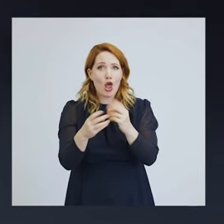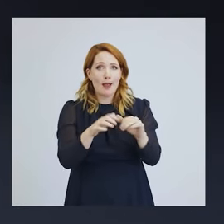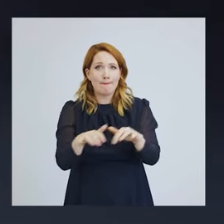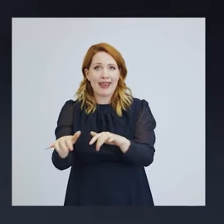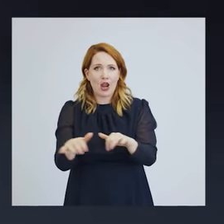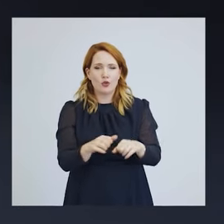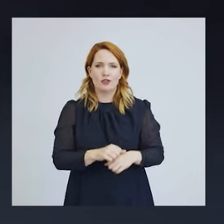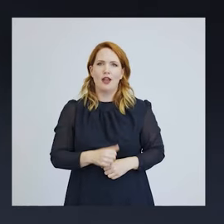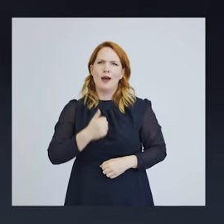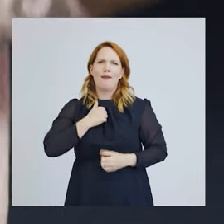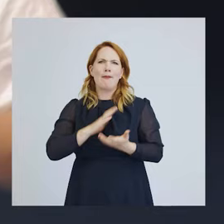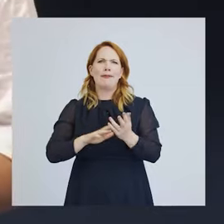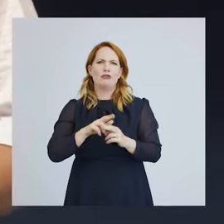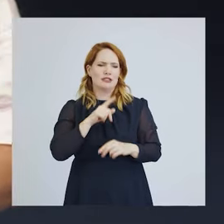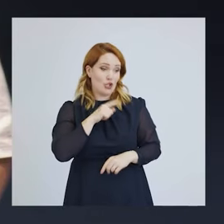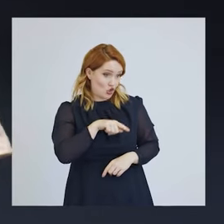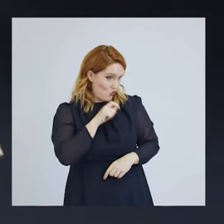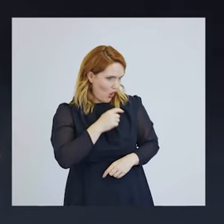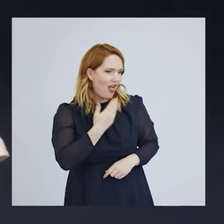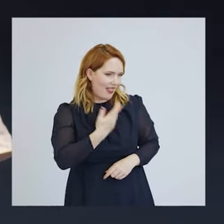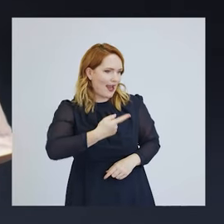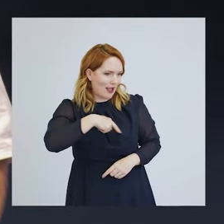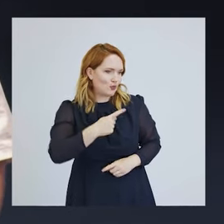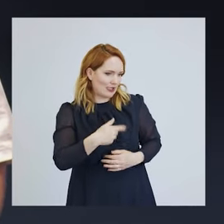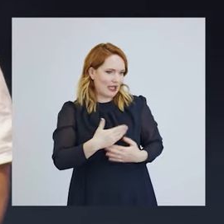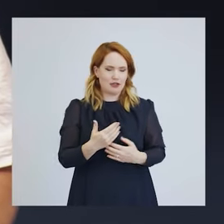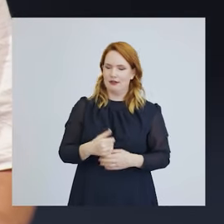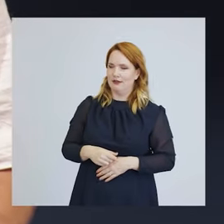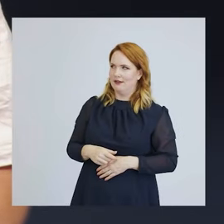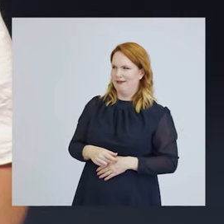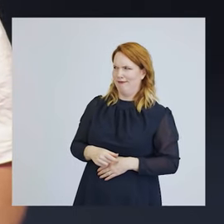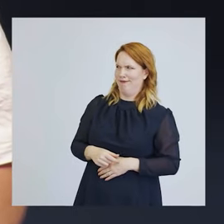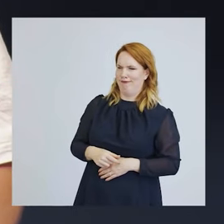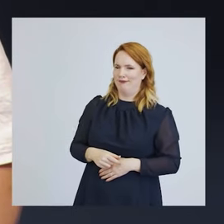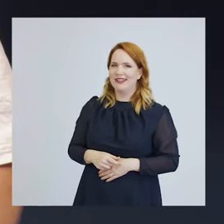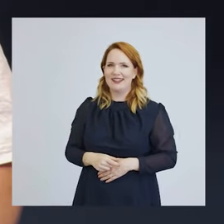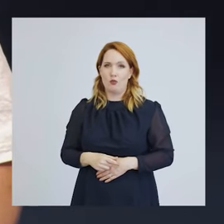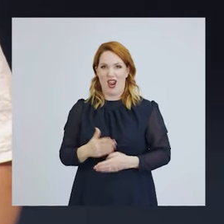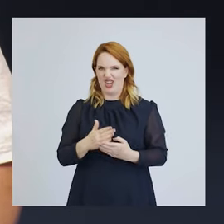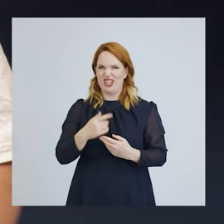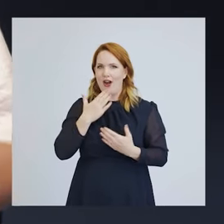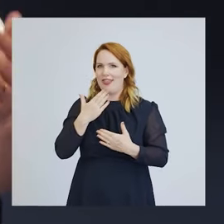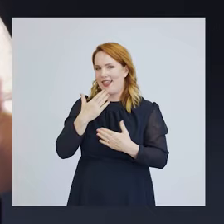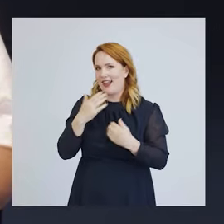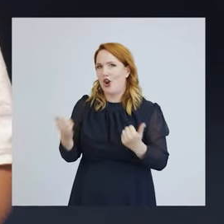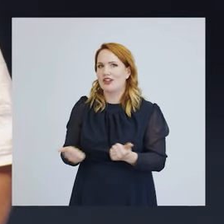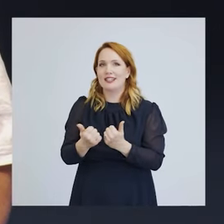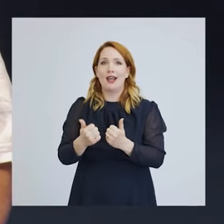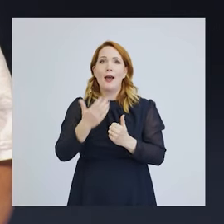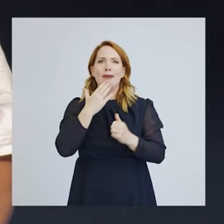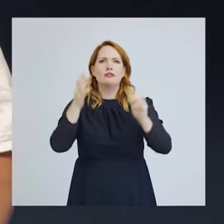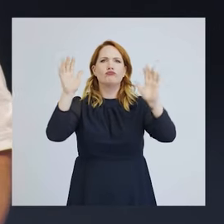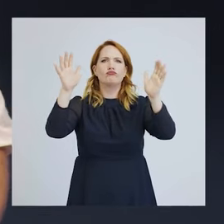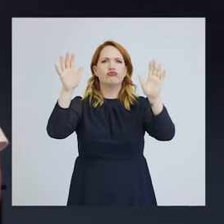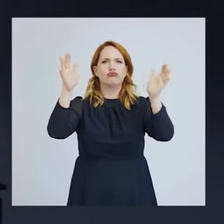You know? Yeah. My parents said to me, oh, you'll thank us one day. Famous last words. I actually thank them a lot.